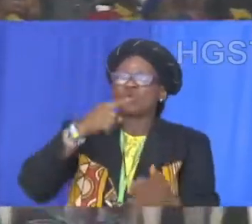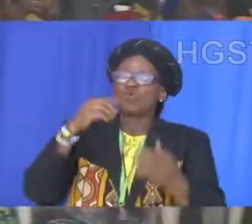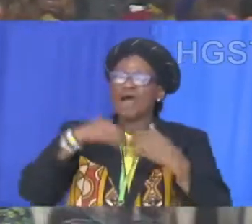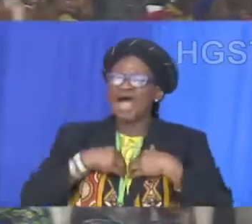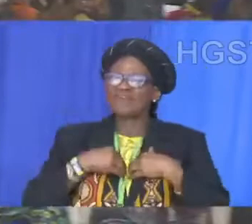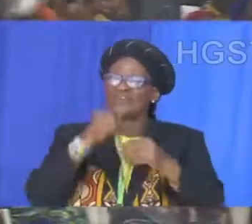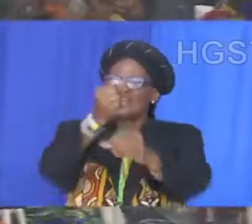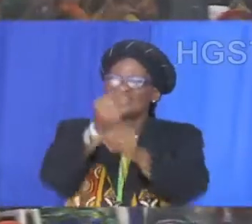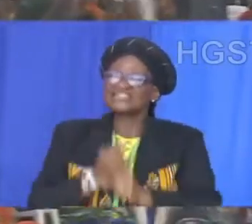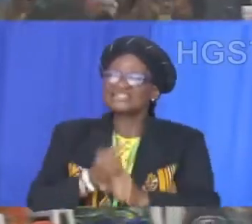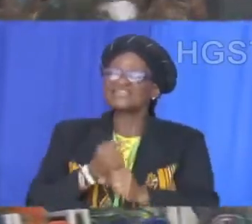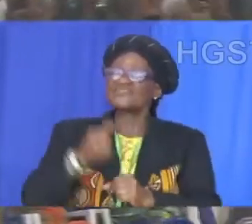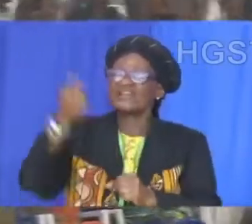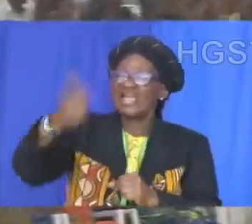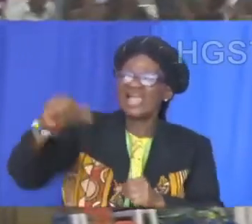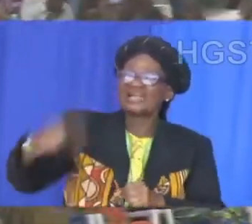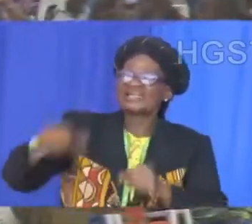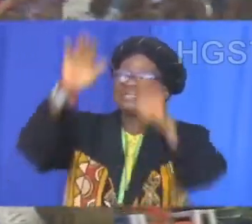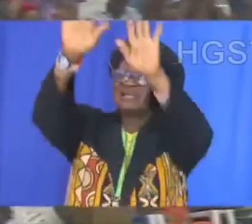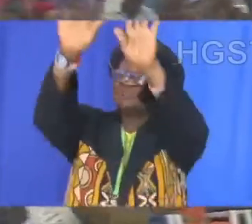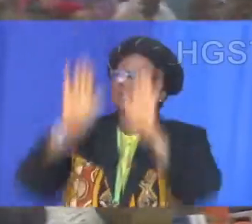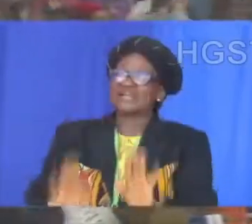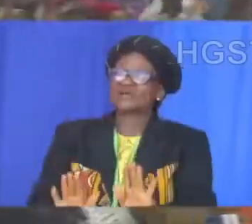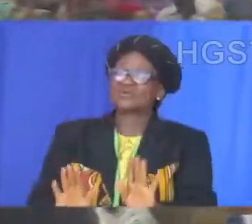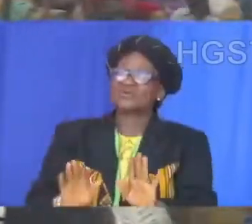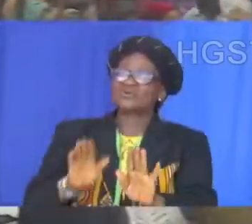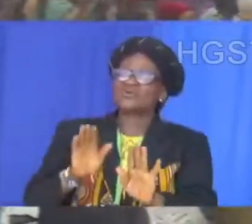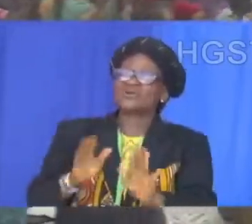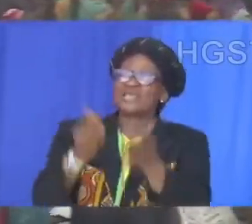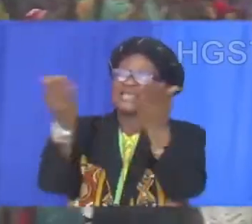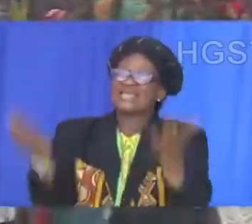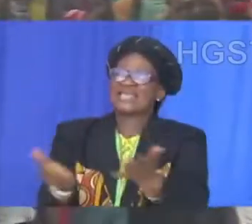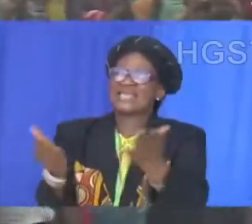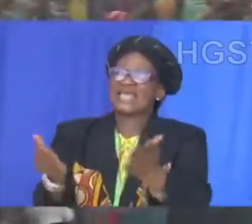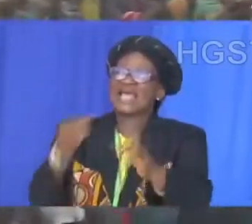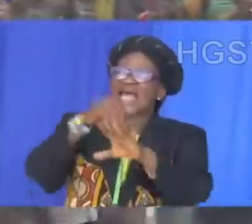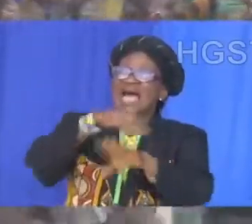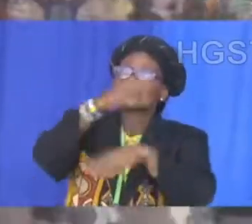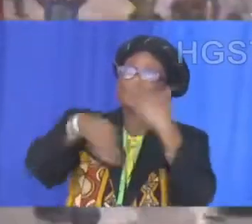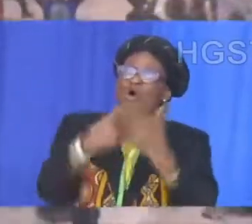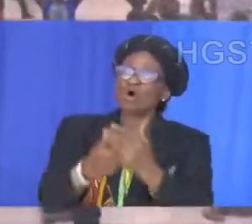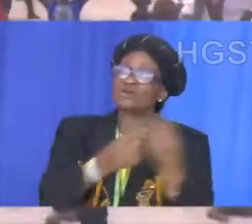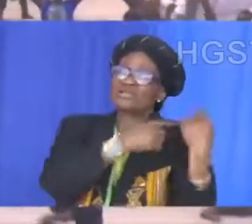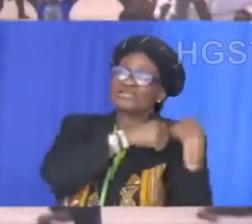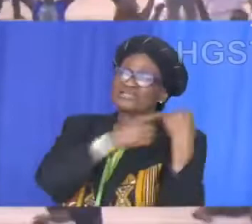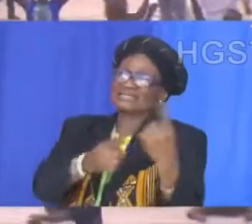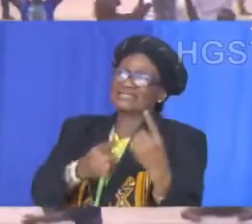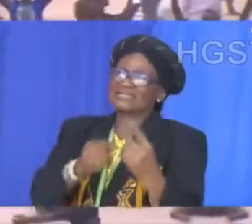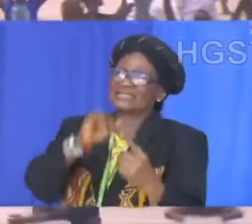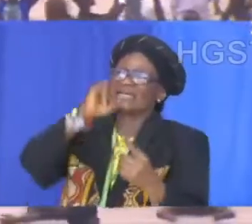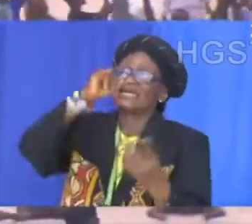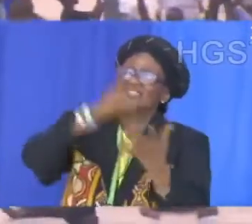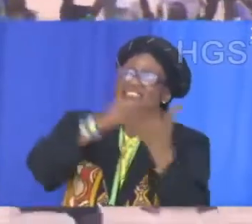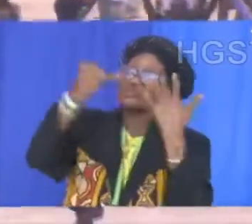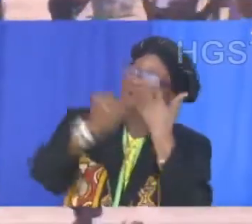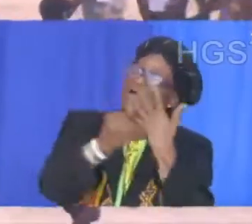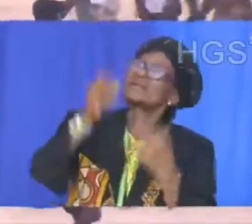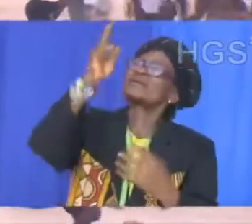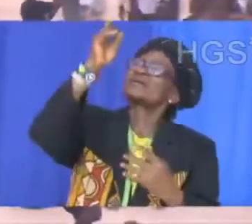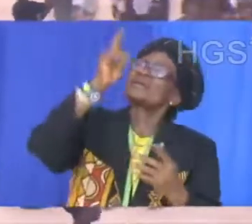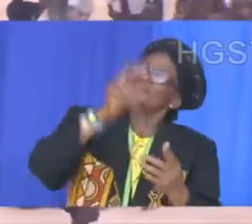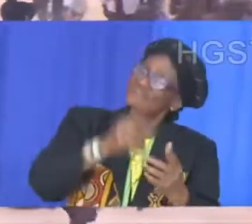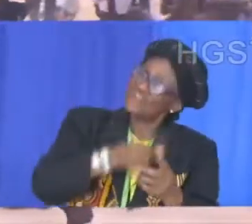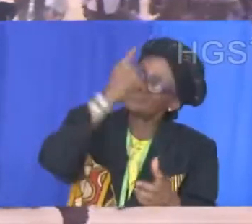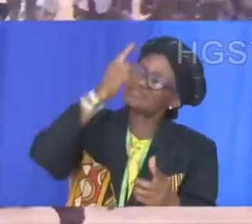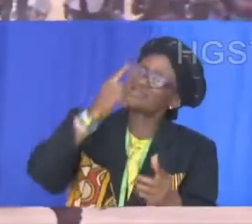God since January 1 till now? Will you want to spend